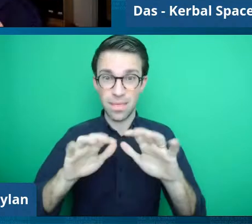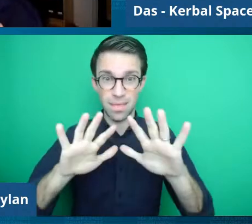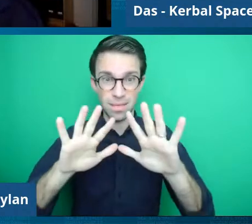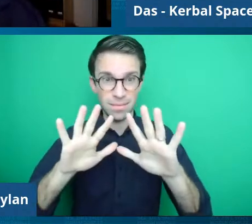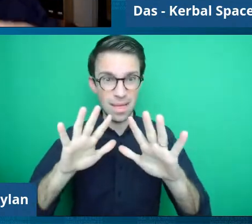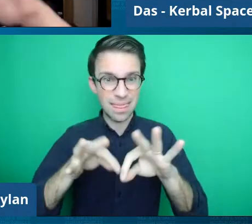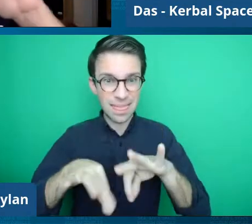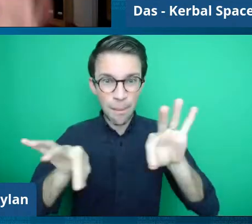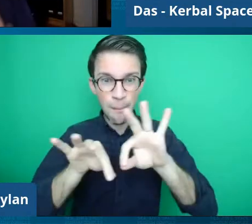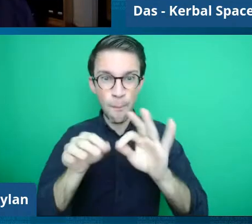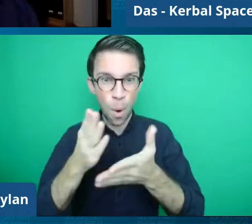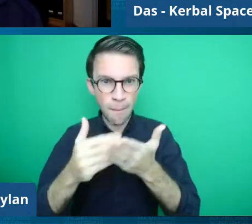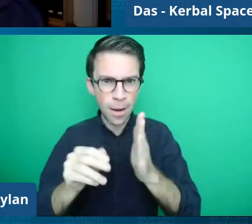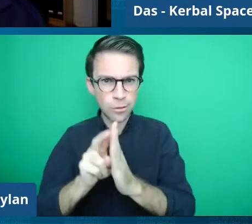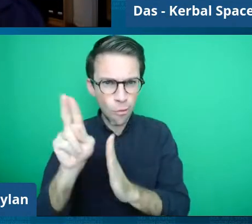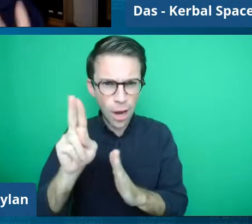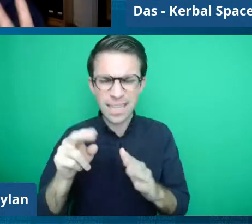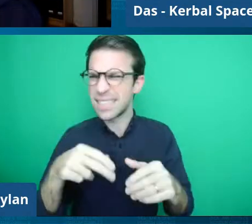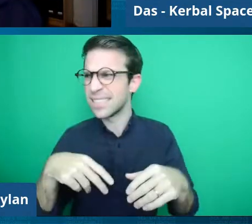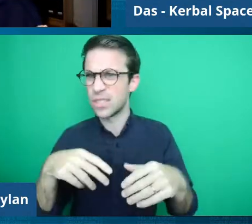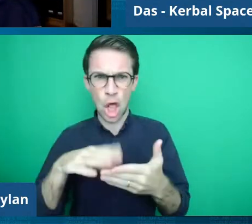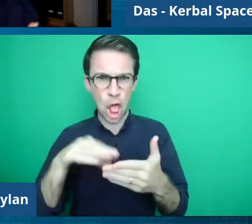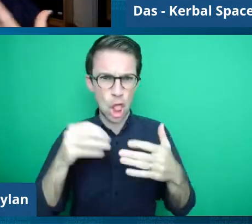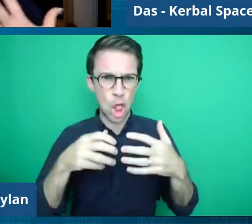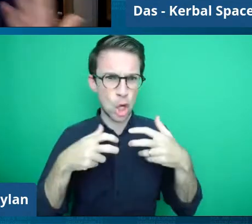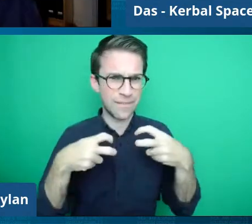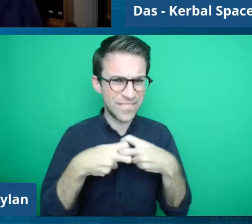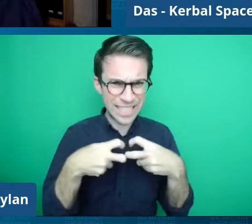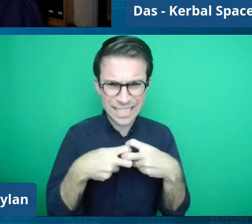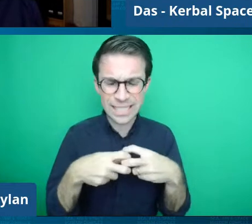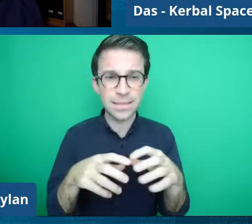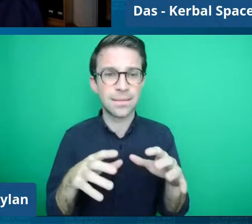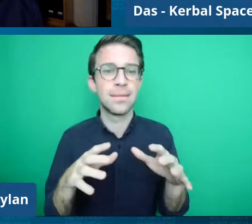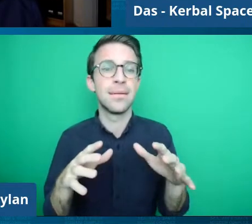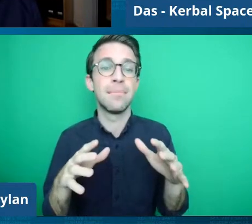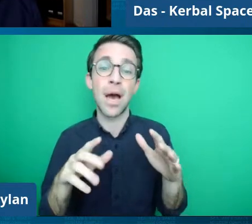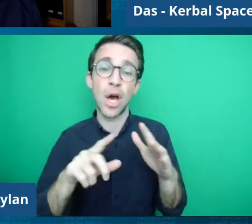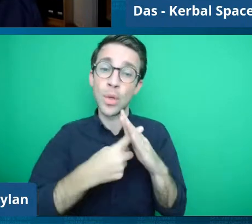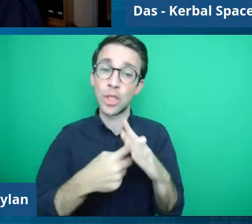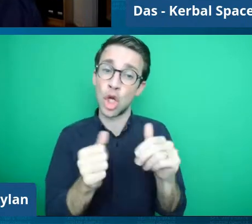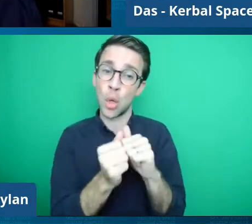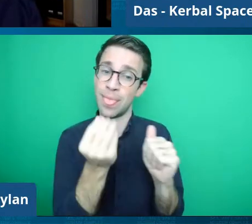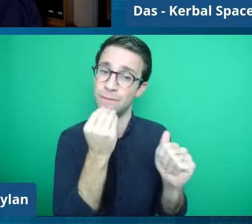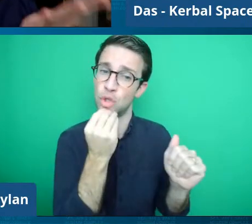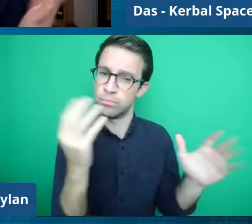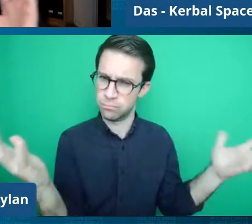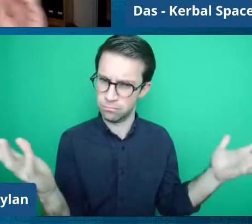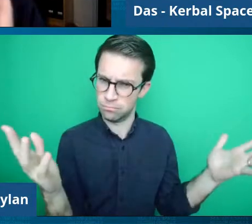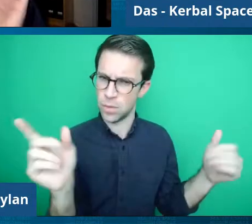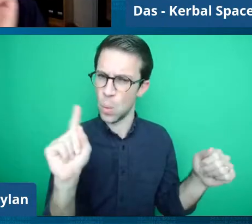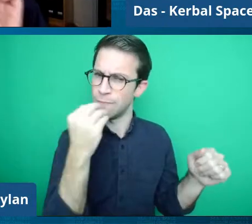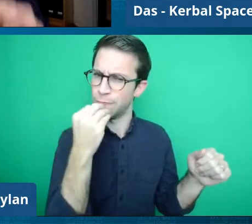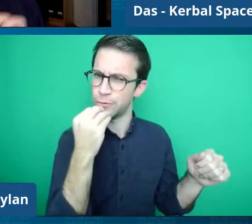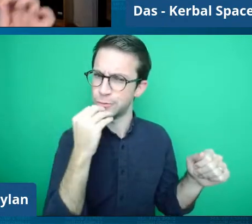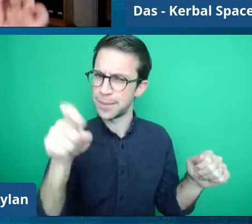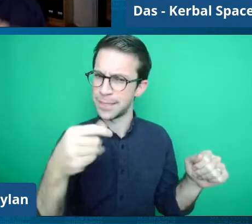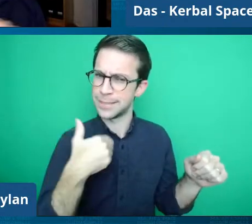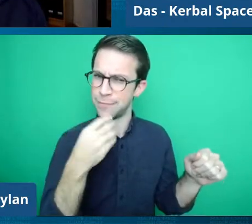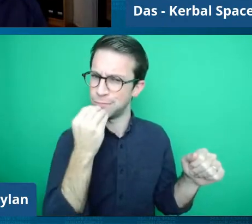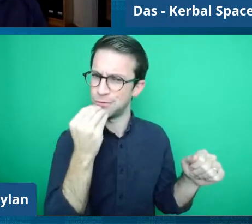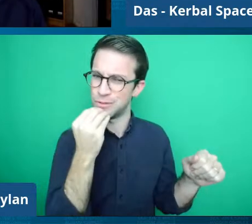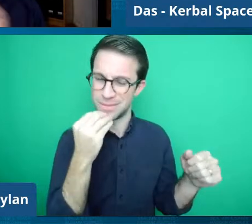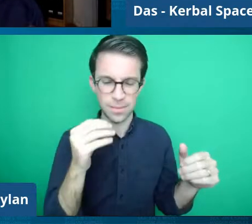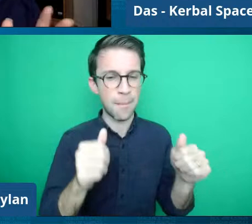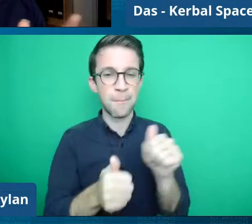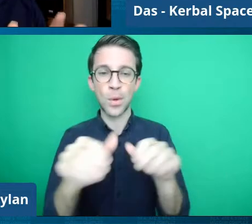the rocket, we're learning physics and all of these things that we've come to, but we started off with snacks, right? Yep, snacks. The most important part of any